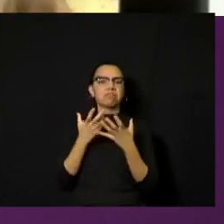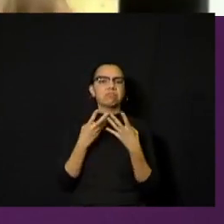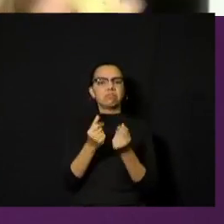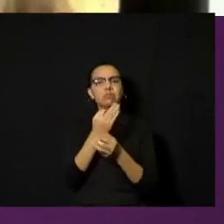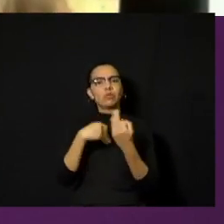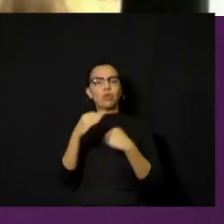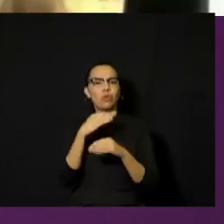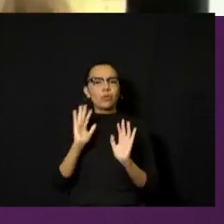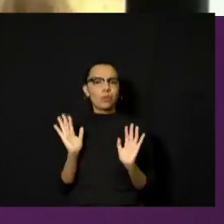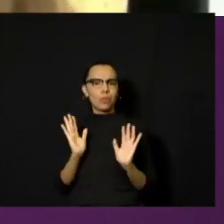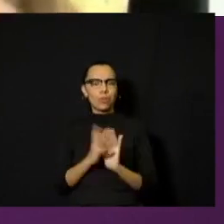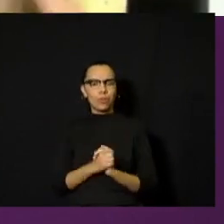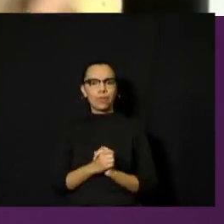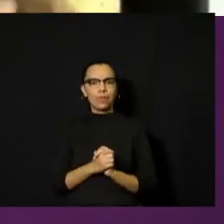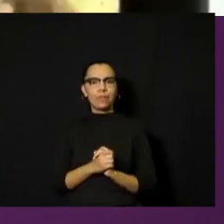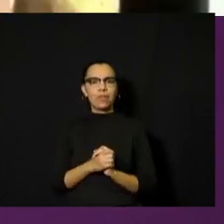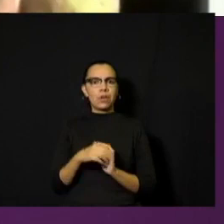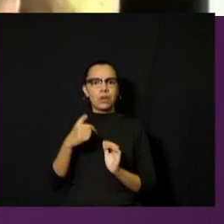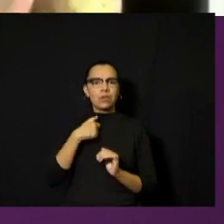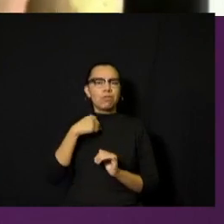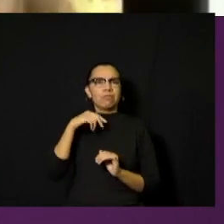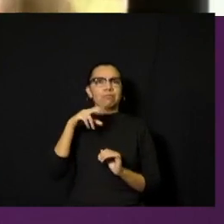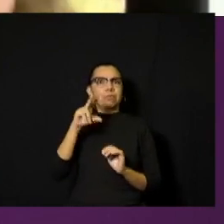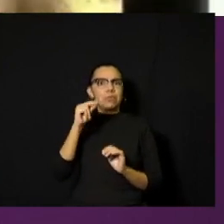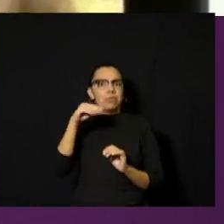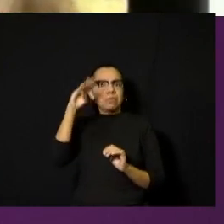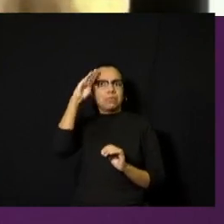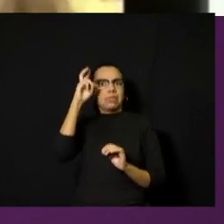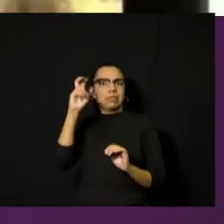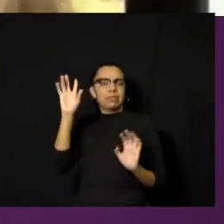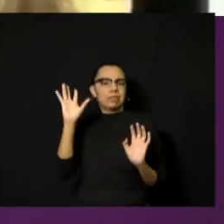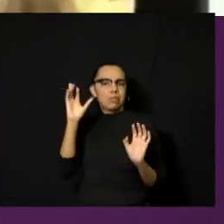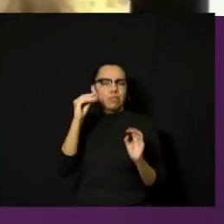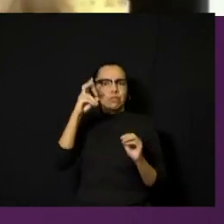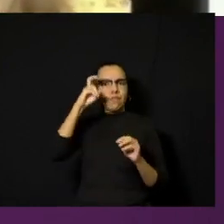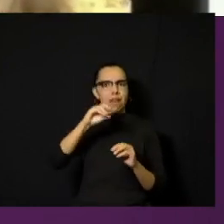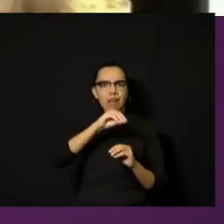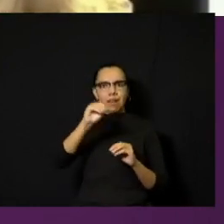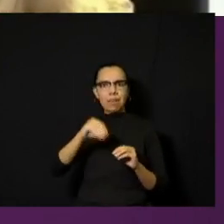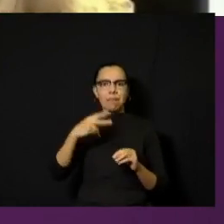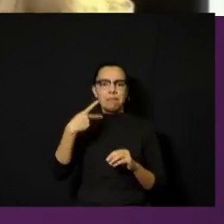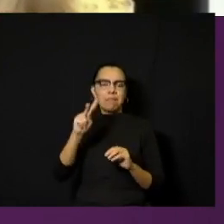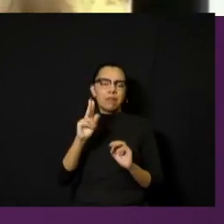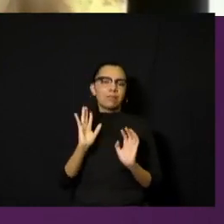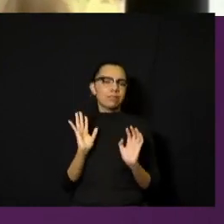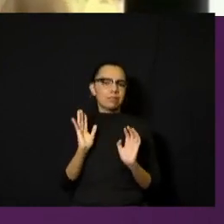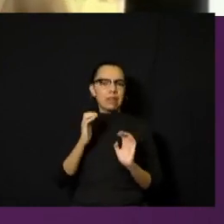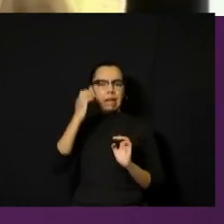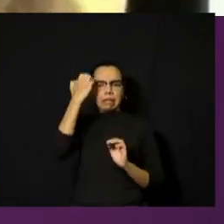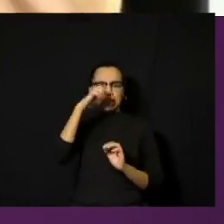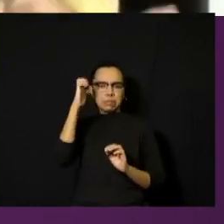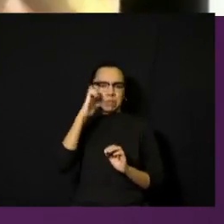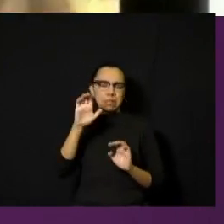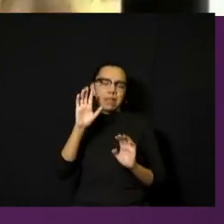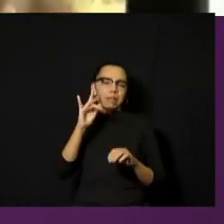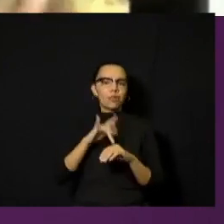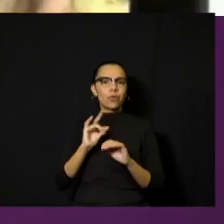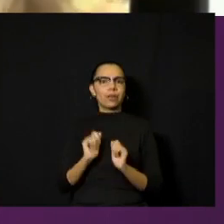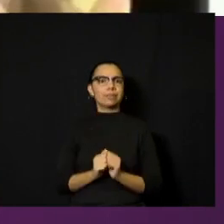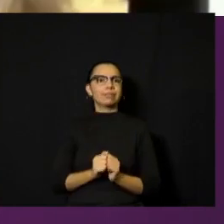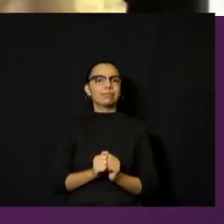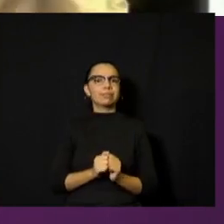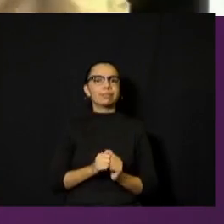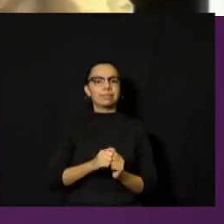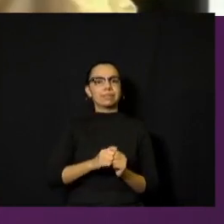all expenses paid. I was not looking for that, but I always dreamed in having this experience, and I experienced in